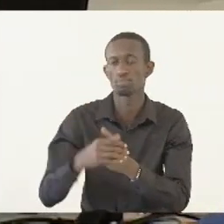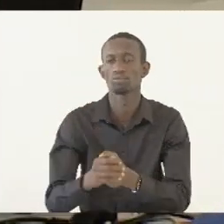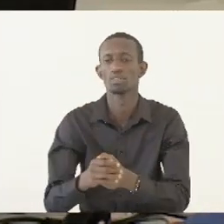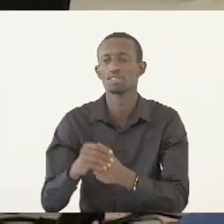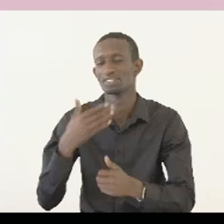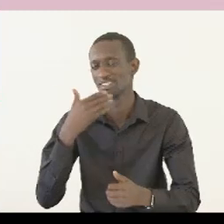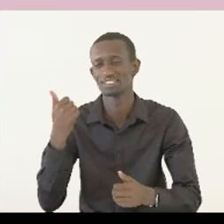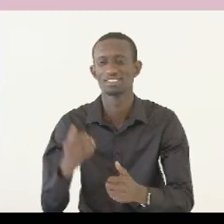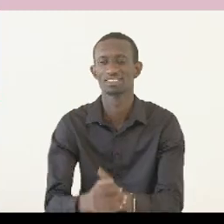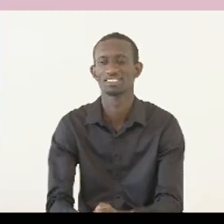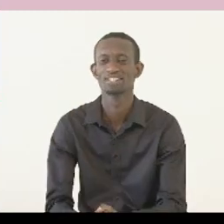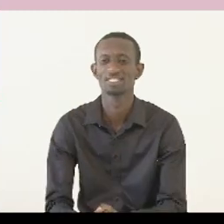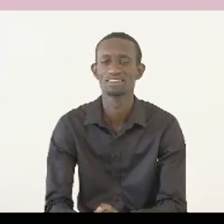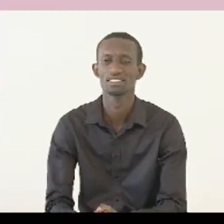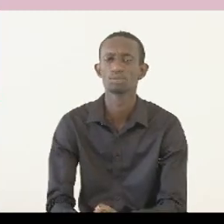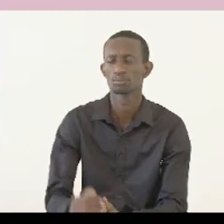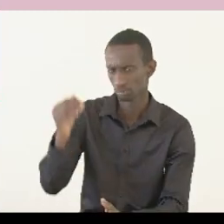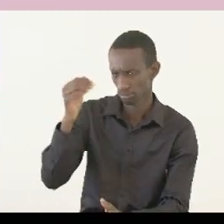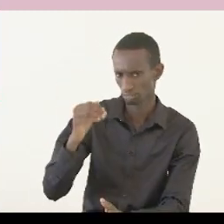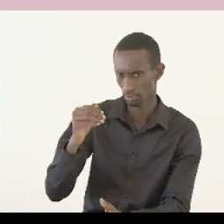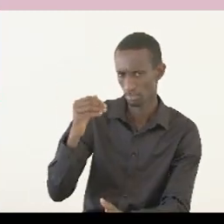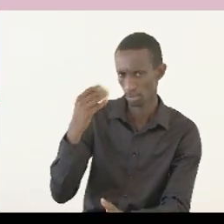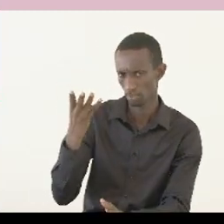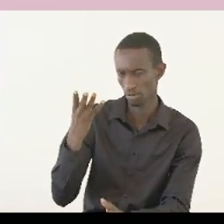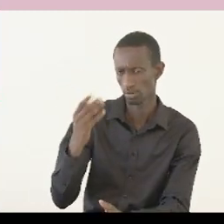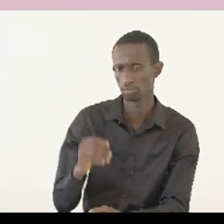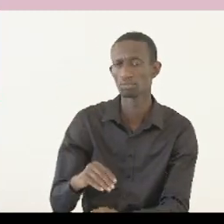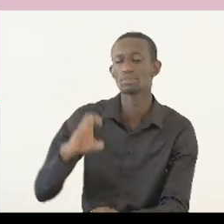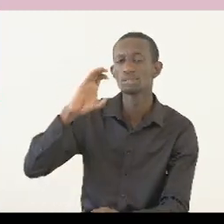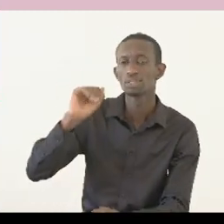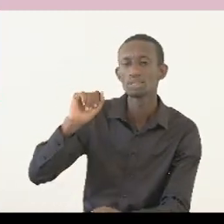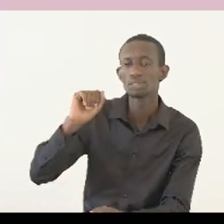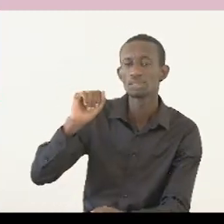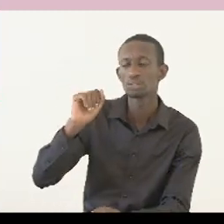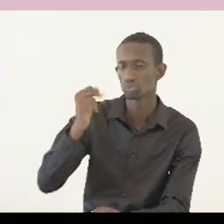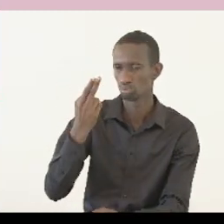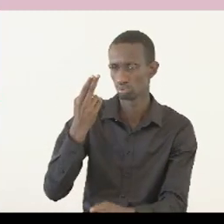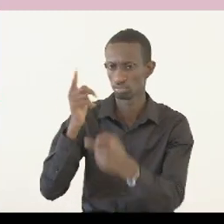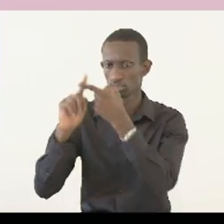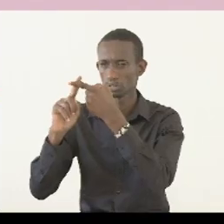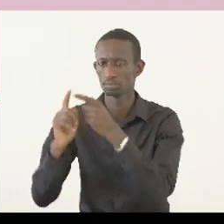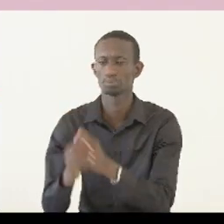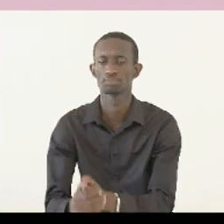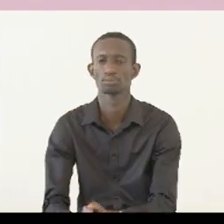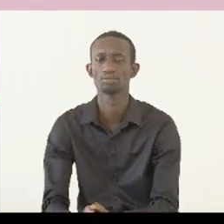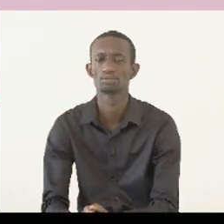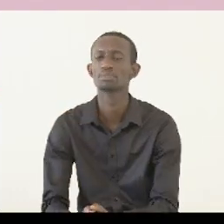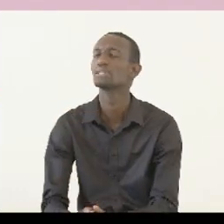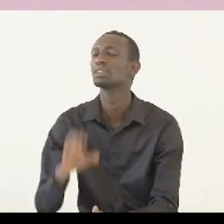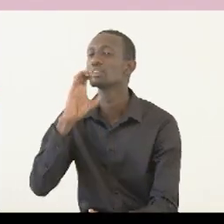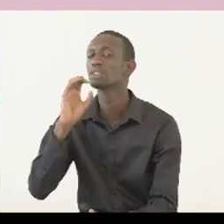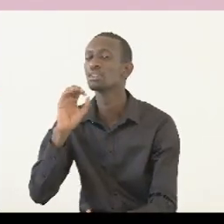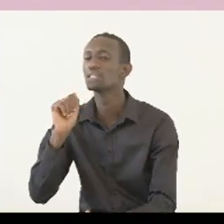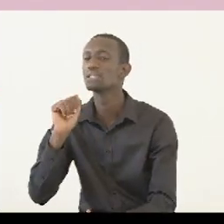Good. And the fourth particle is Ca2 positive. Ca2